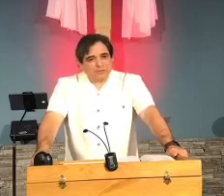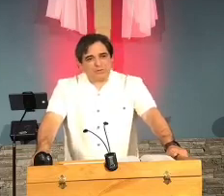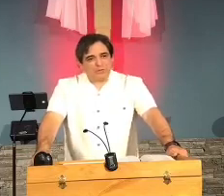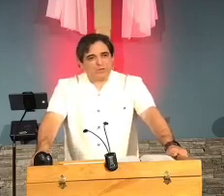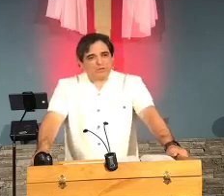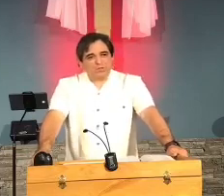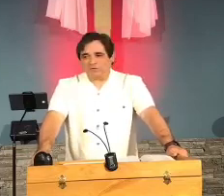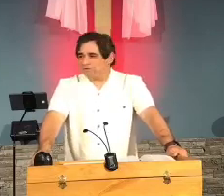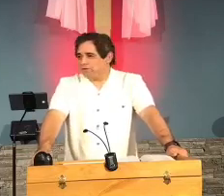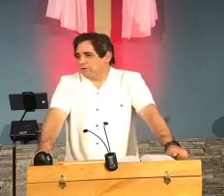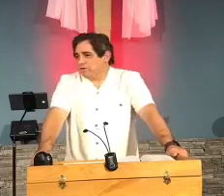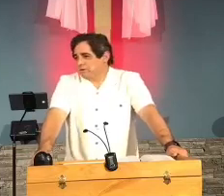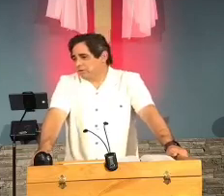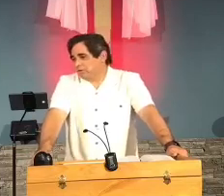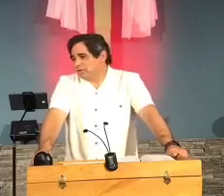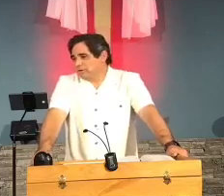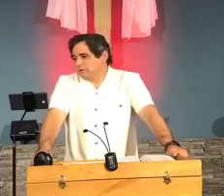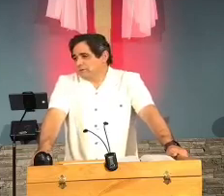In the words of